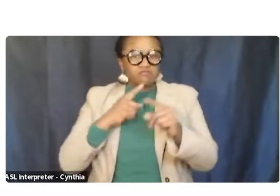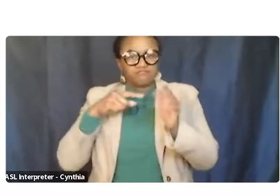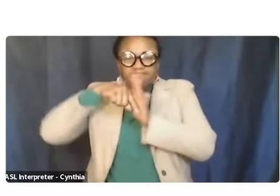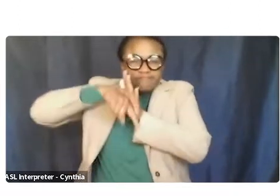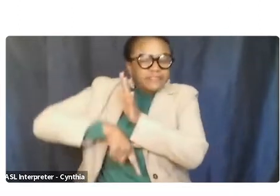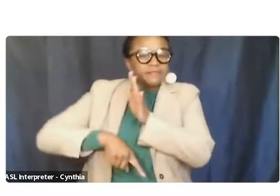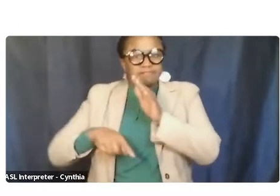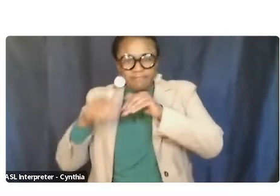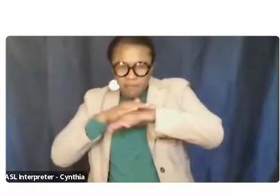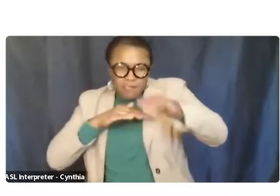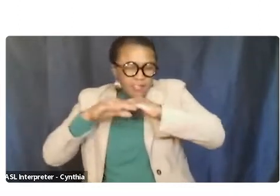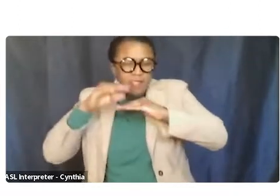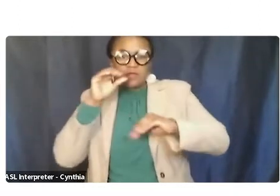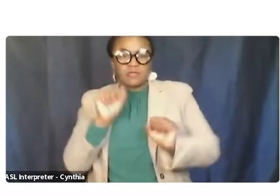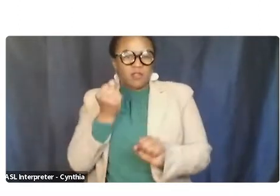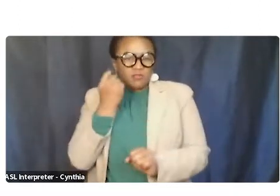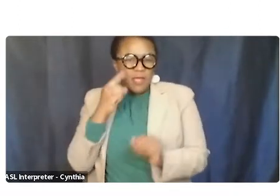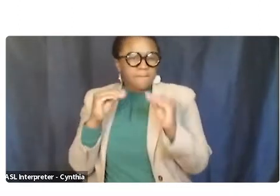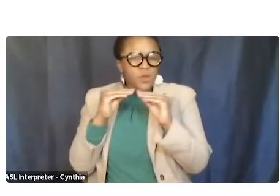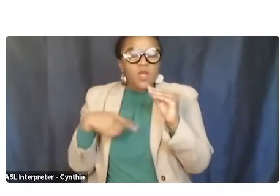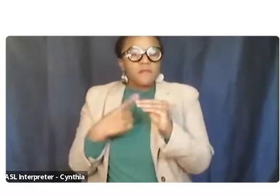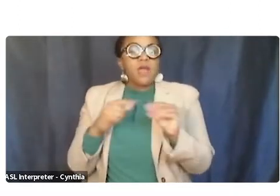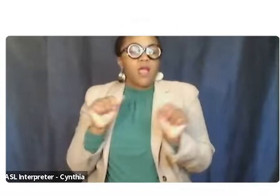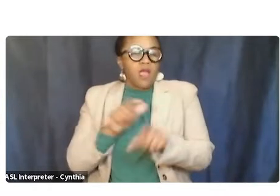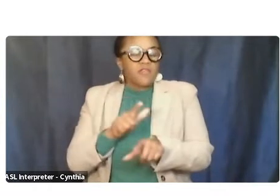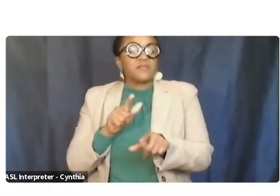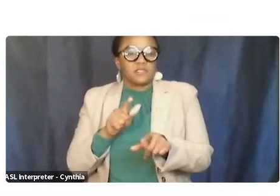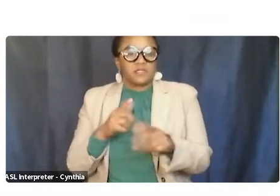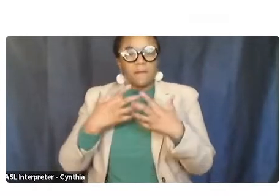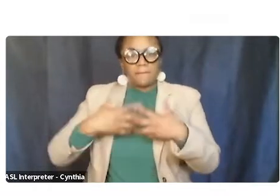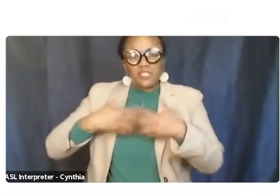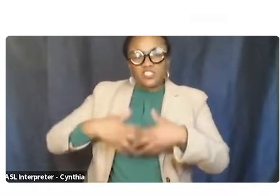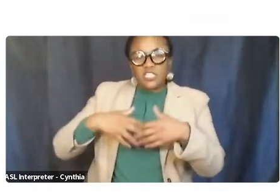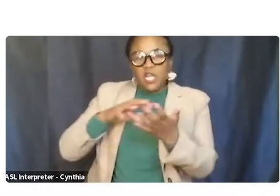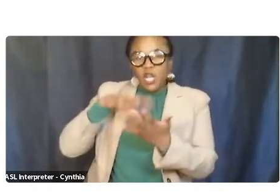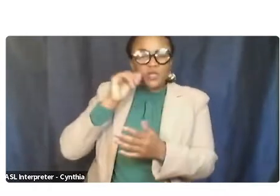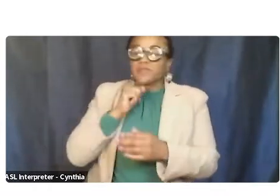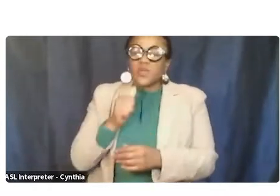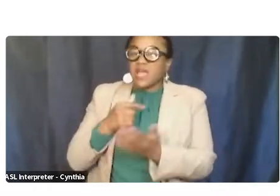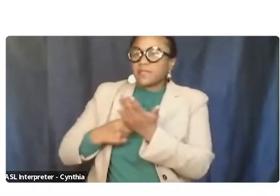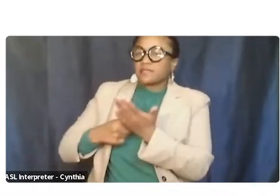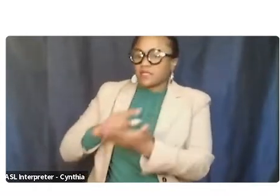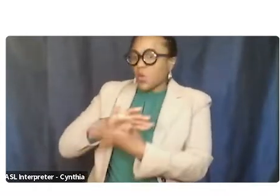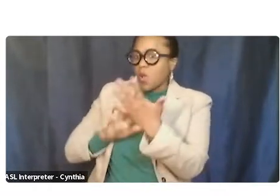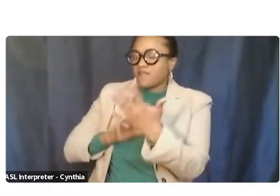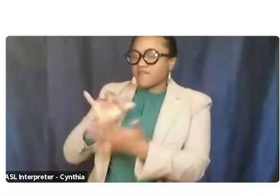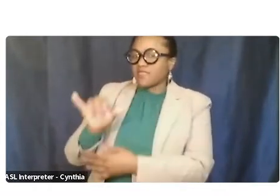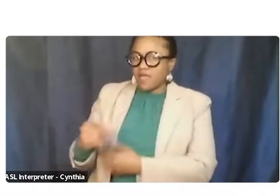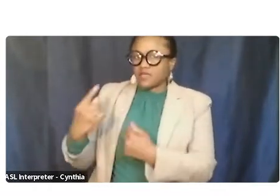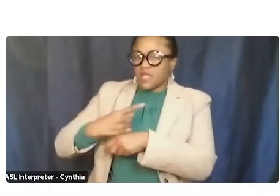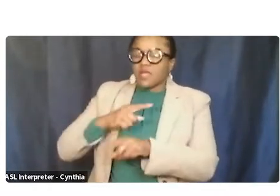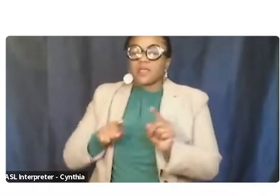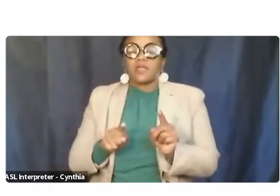very deep in understanding what algorithms are, what machine learning is. We won't be covering that today,